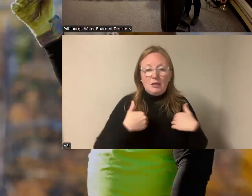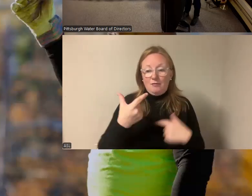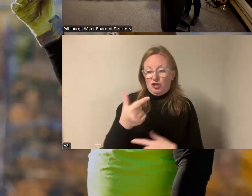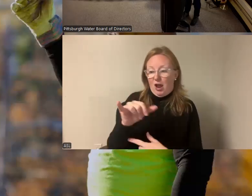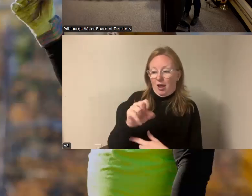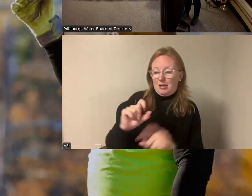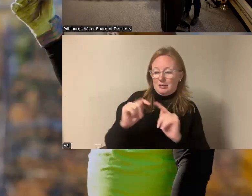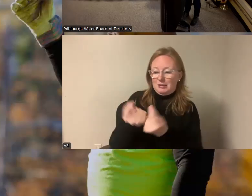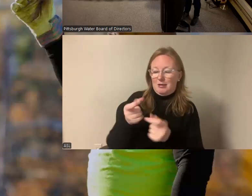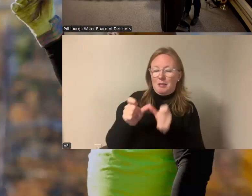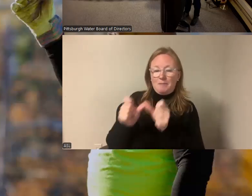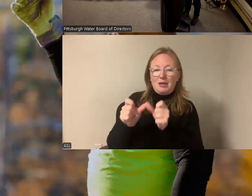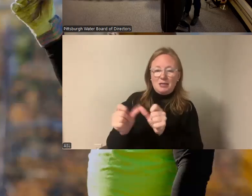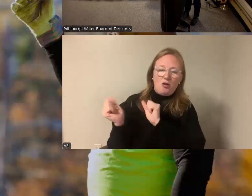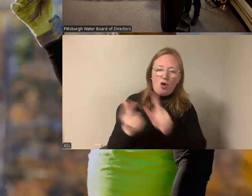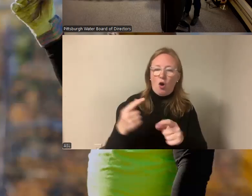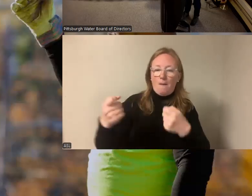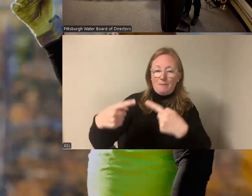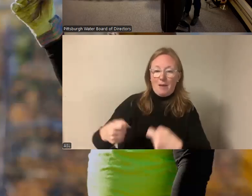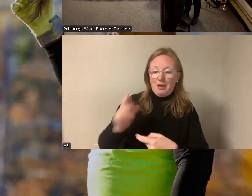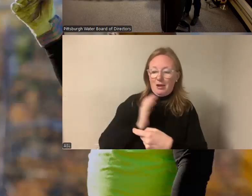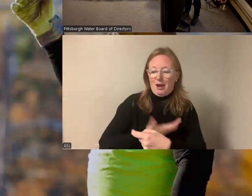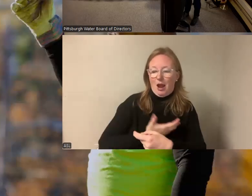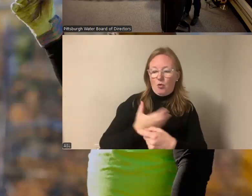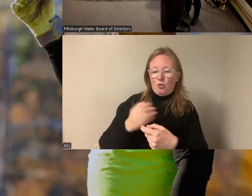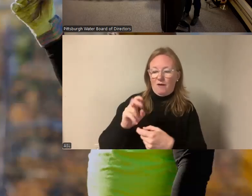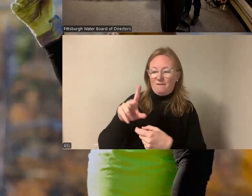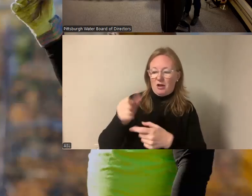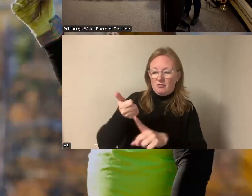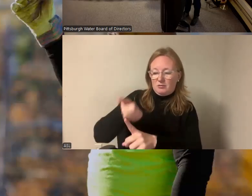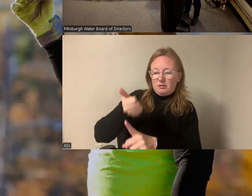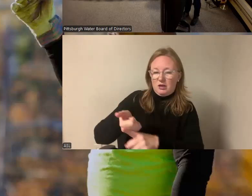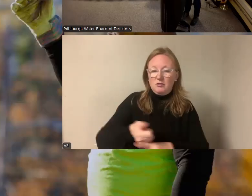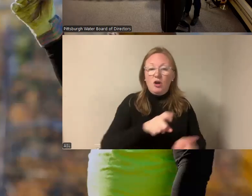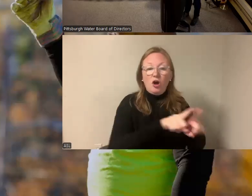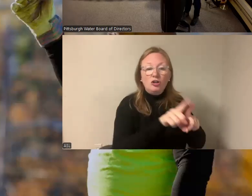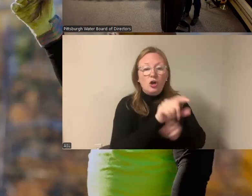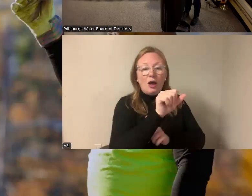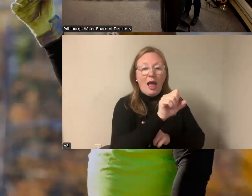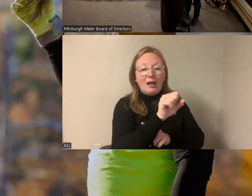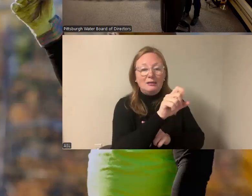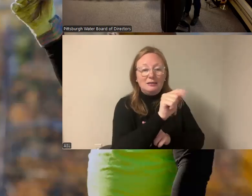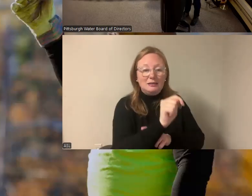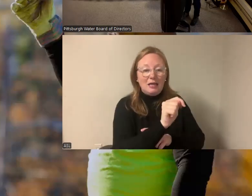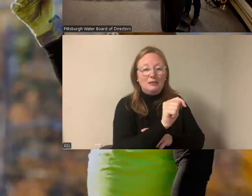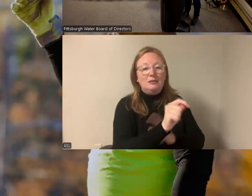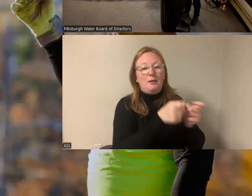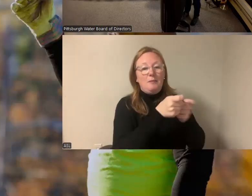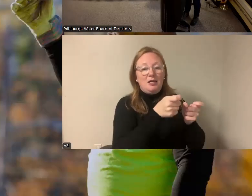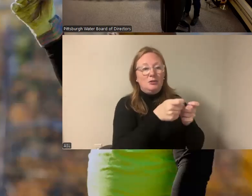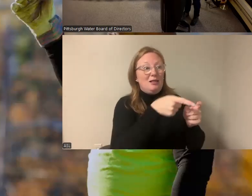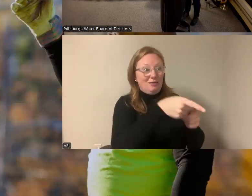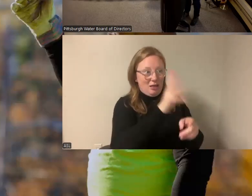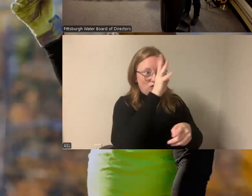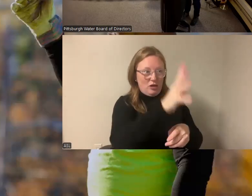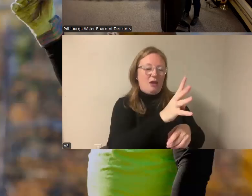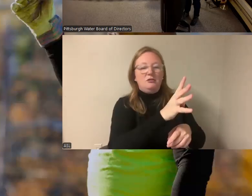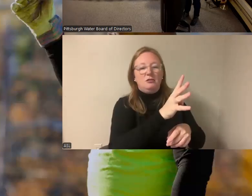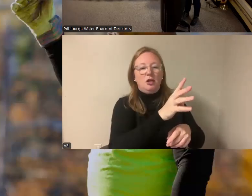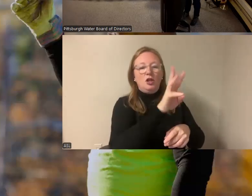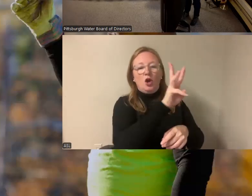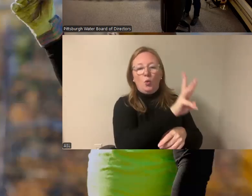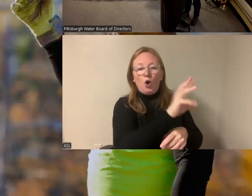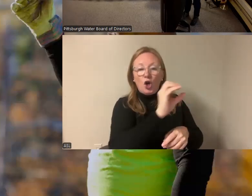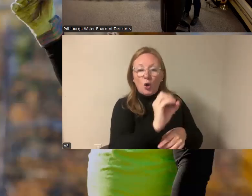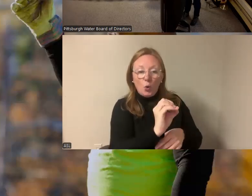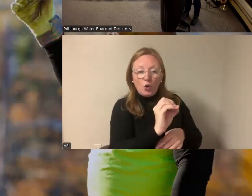team that maintains all of the mapping of our valves themselves. And we also have an asset management team that helps create work orders and manage the work and kind